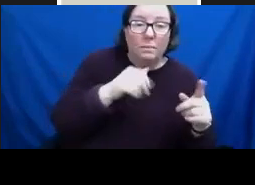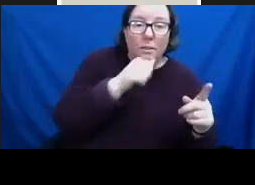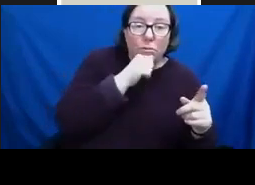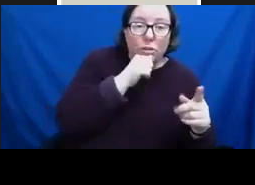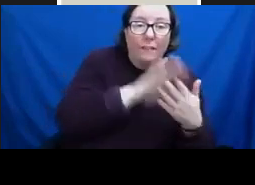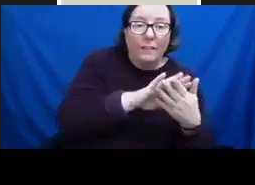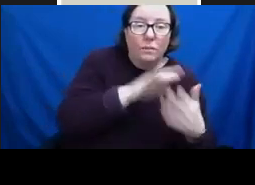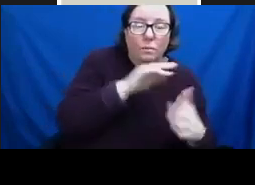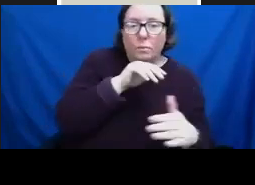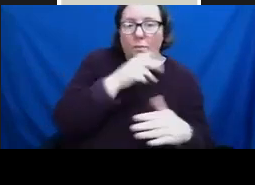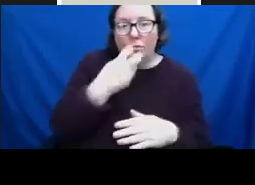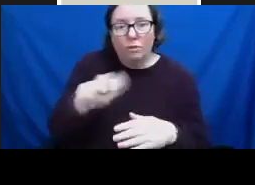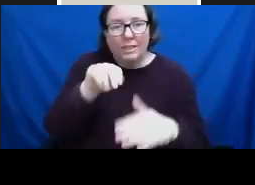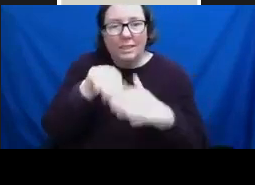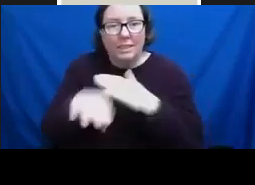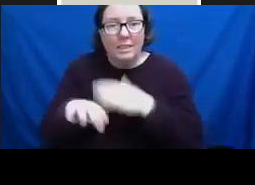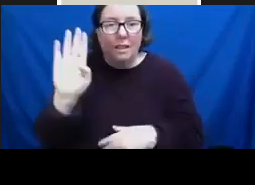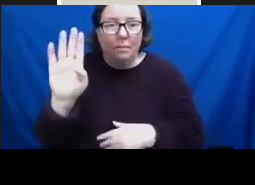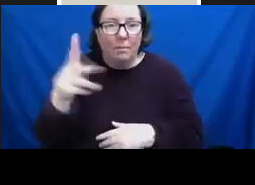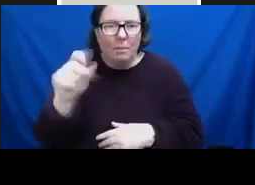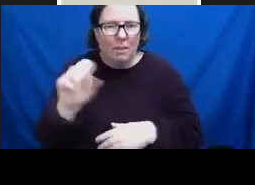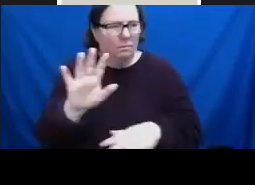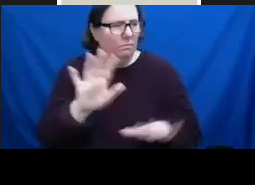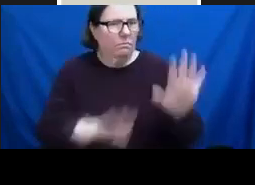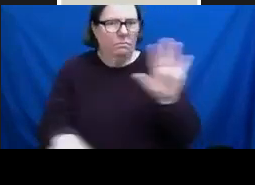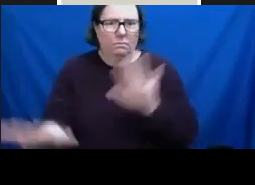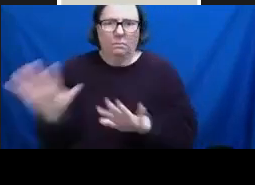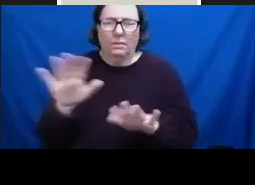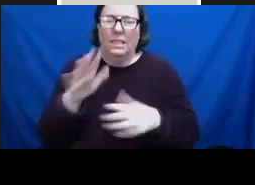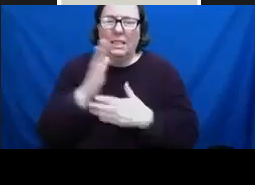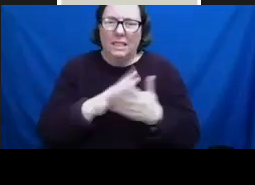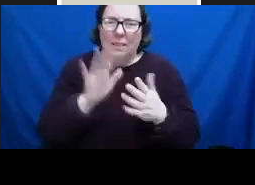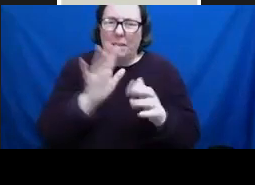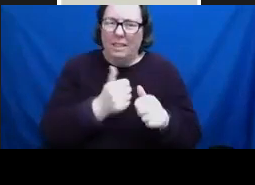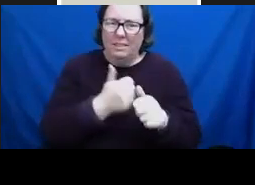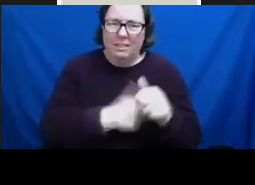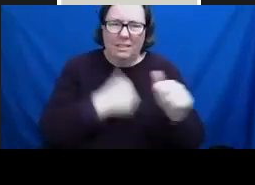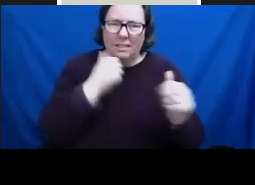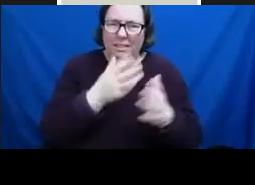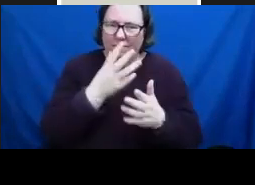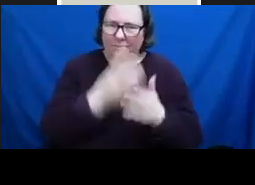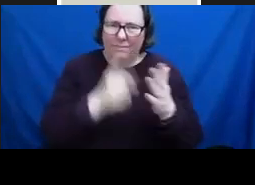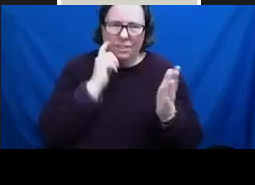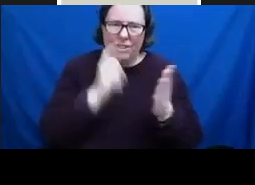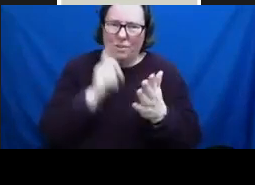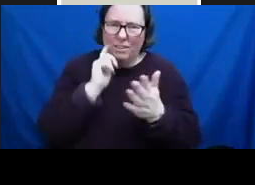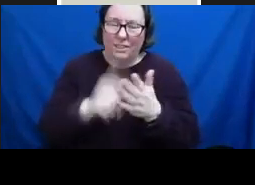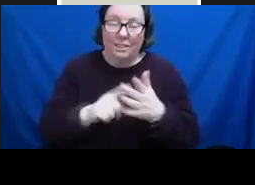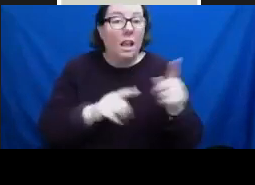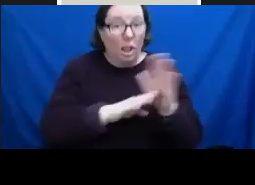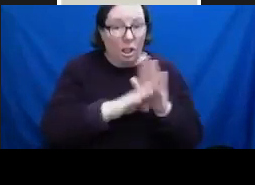Boston public school, that's where some of his deficiencies were noticed, right? He was